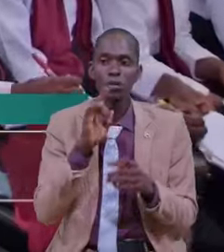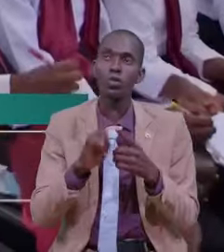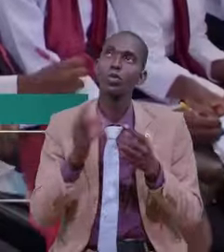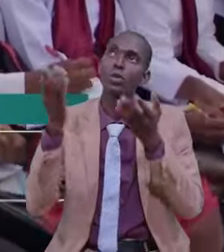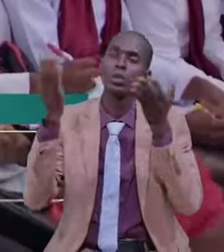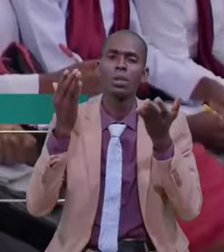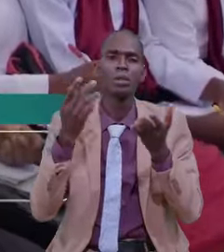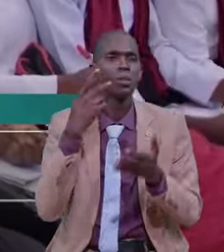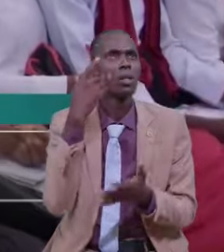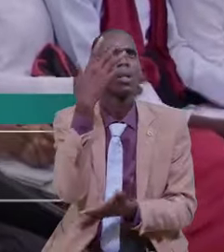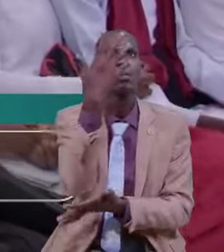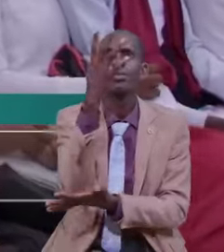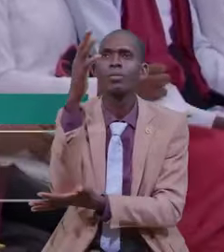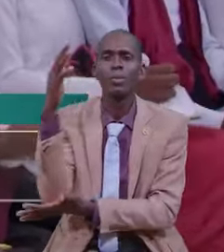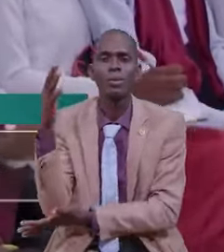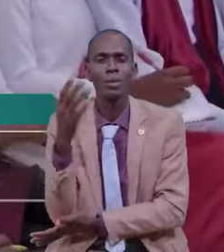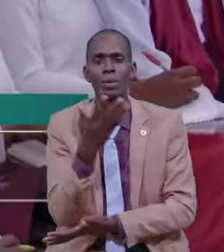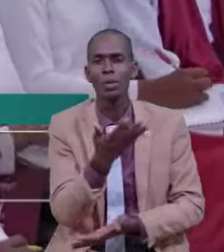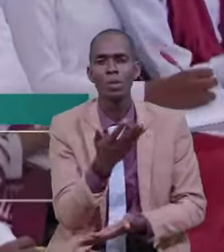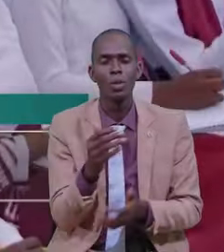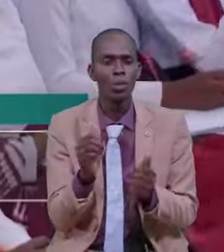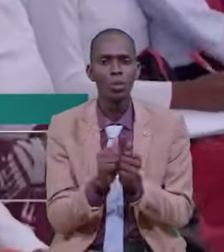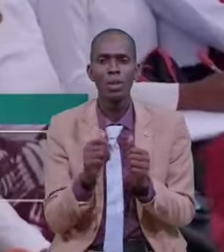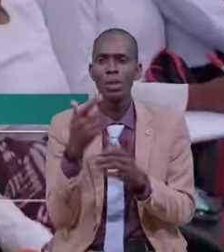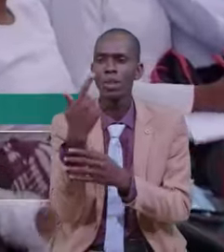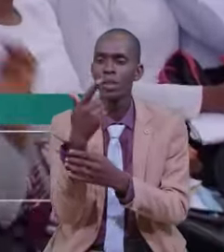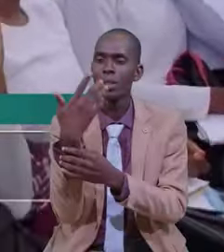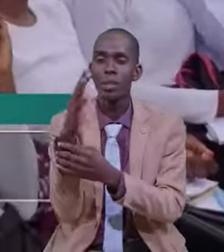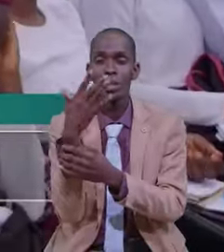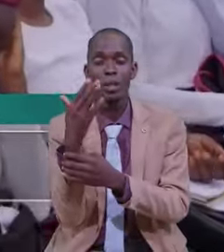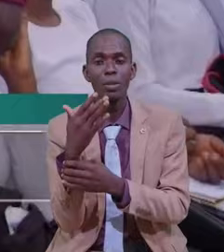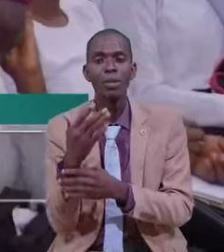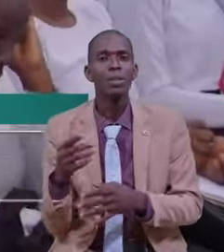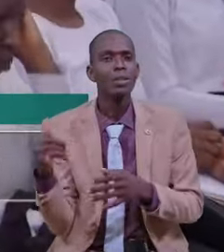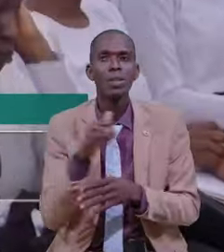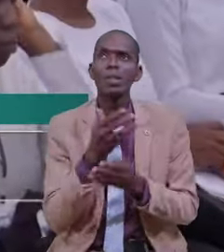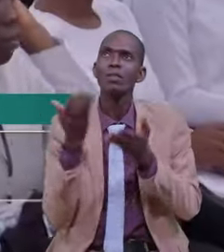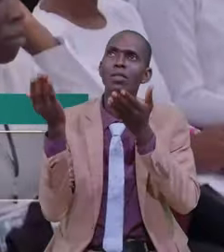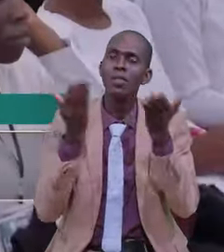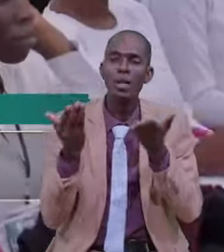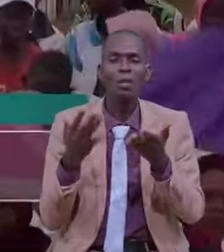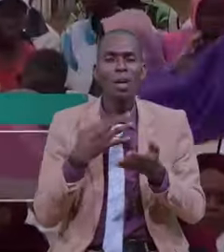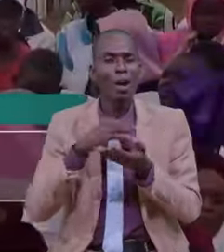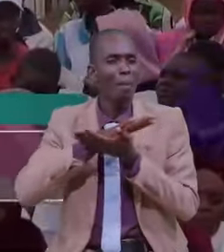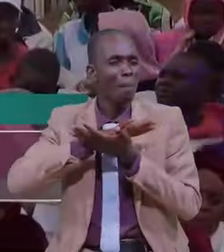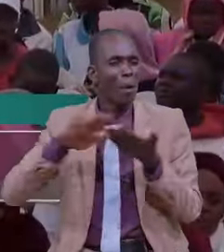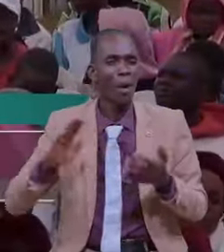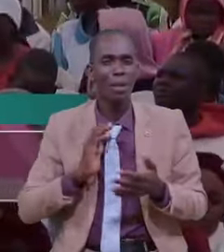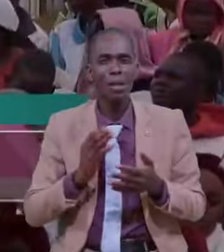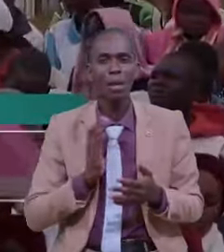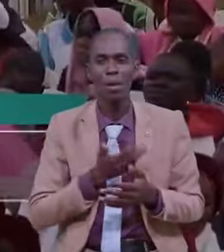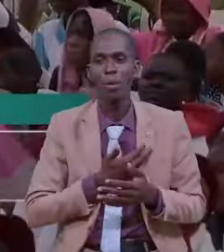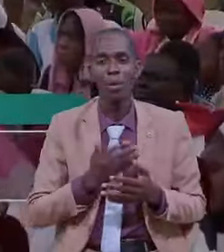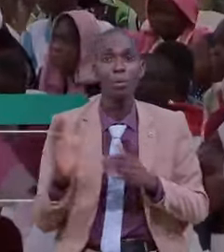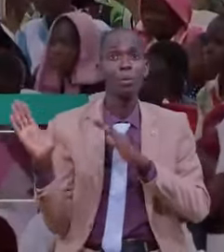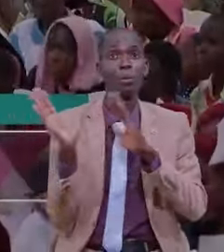there. Their green leaves. They serve. They purify the air we breathe. And